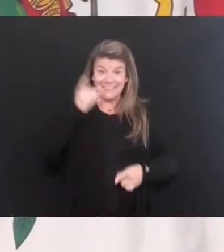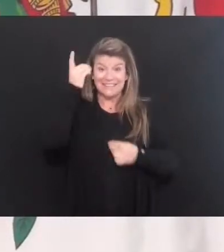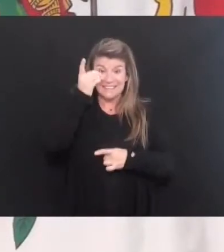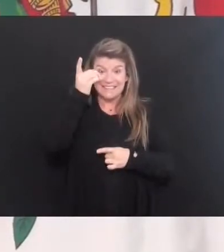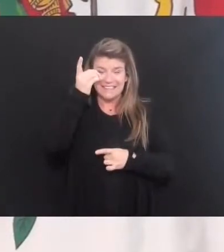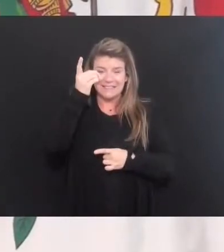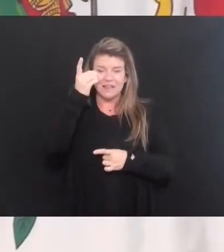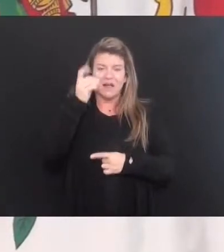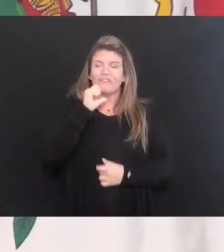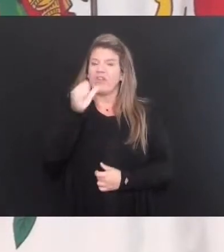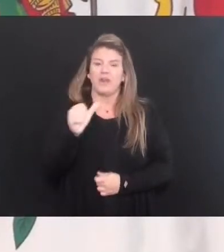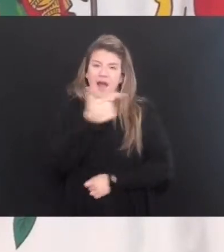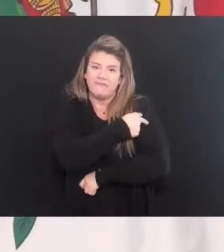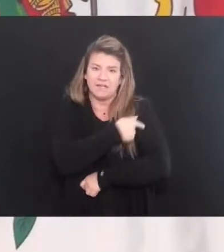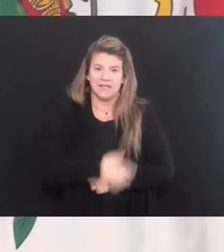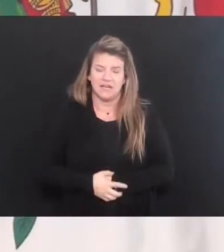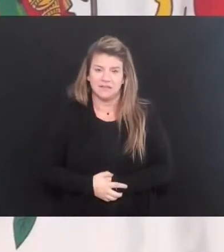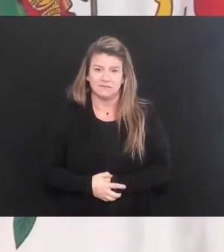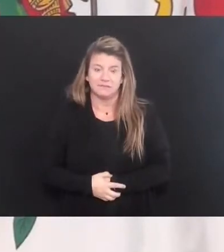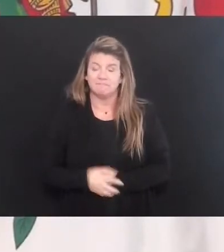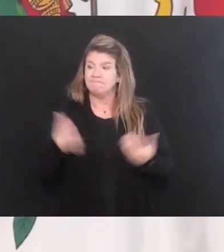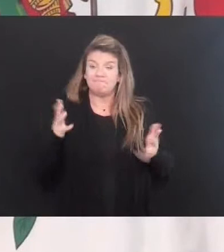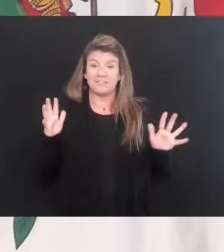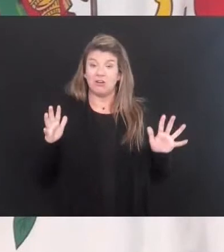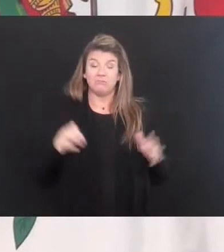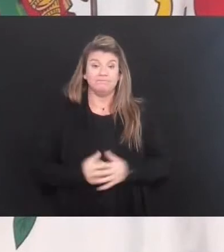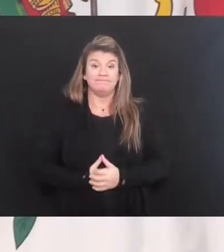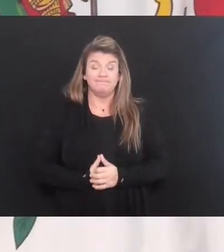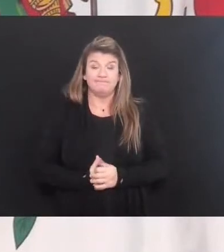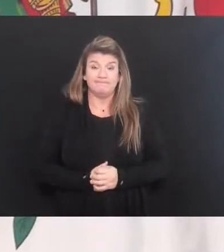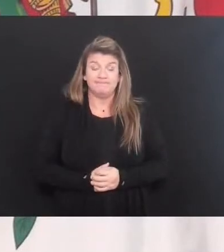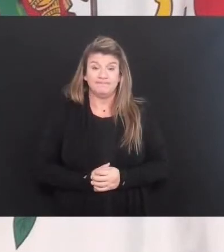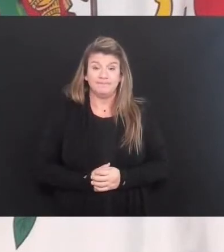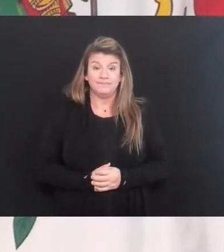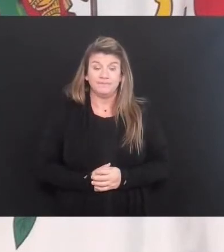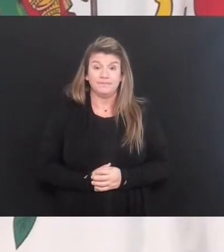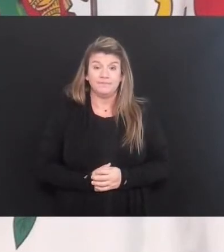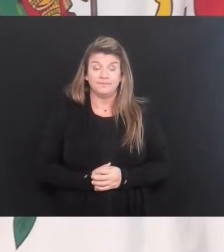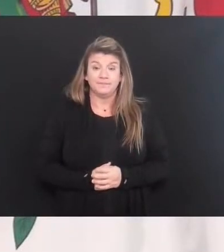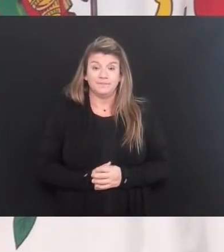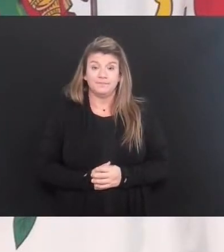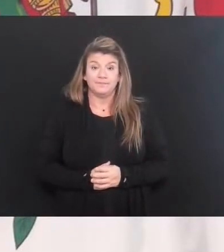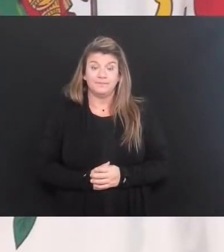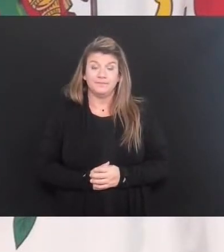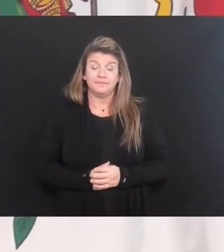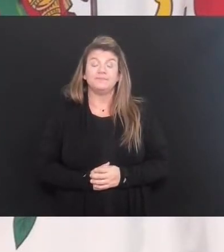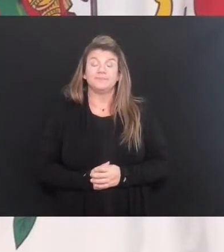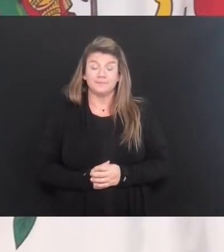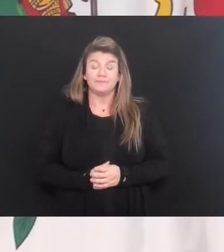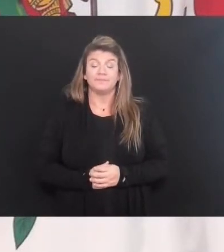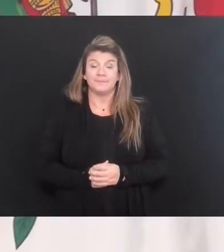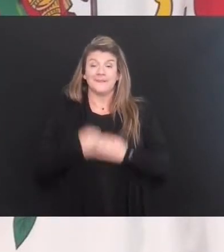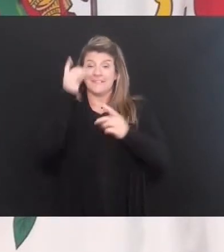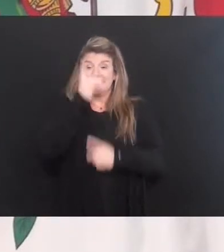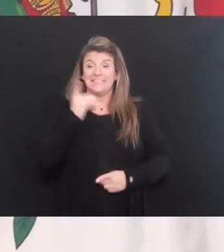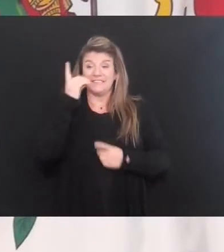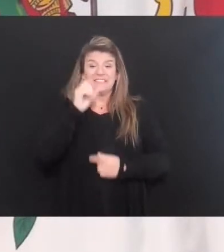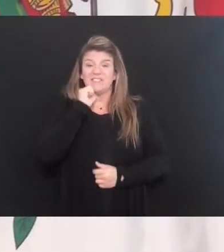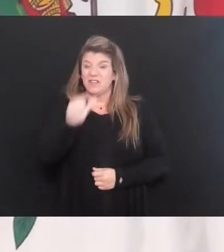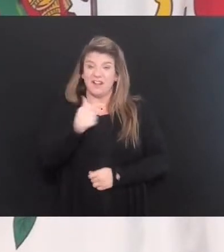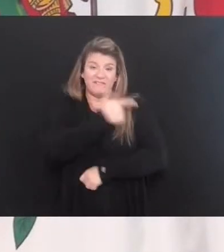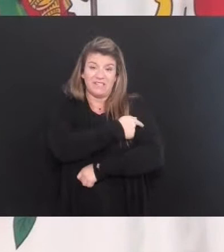of the unvaccinated. That's all there is to it. You know, the disease of the